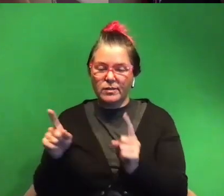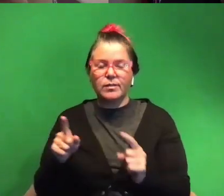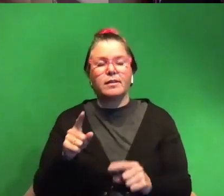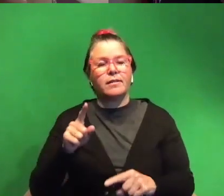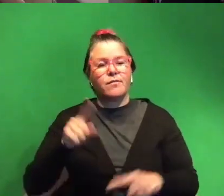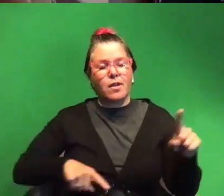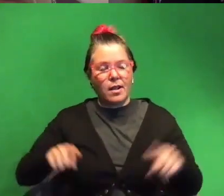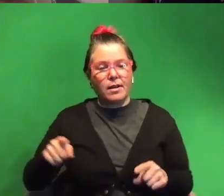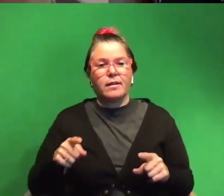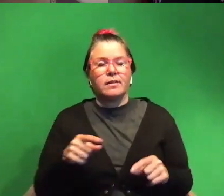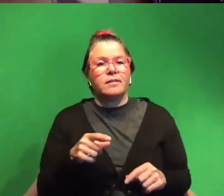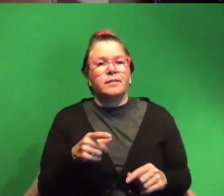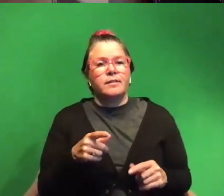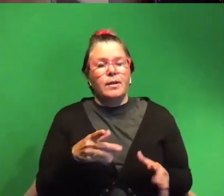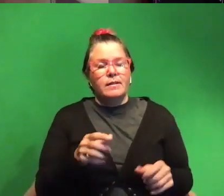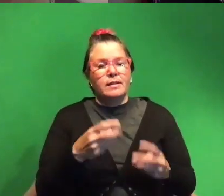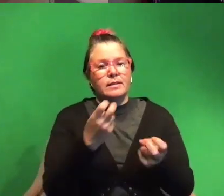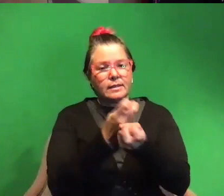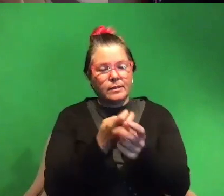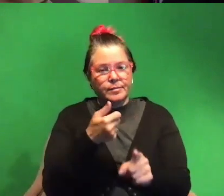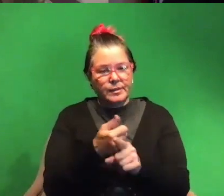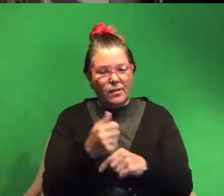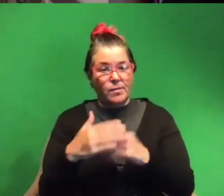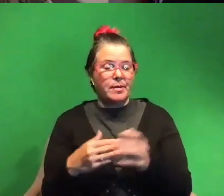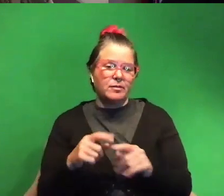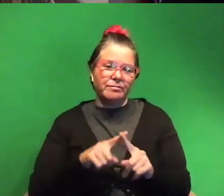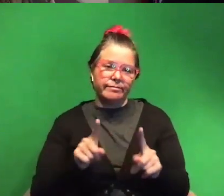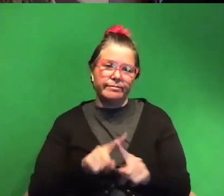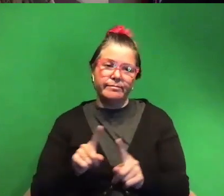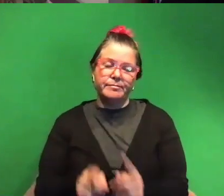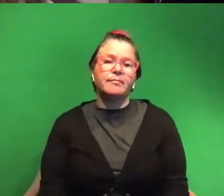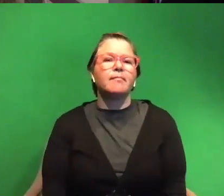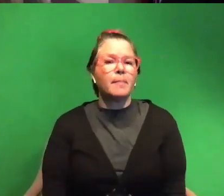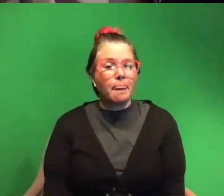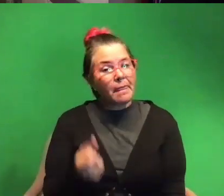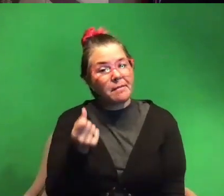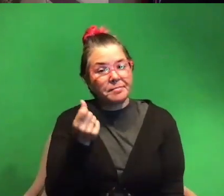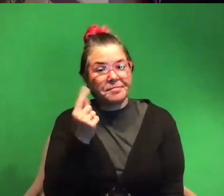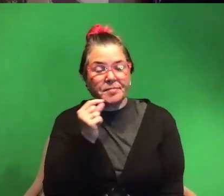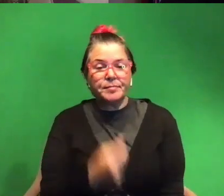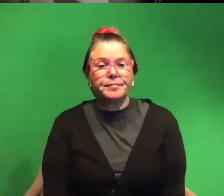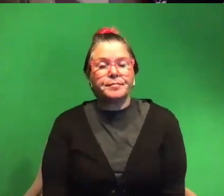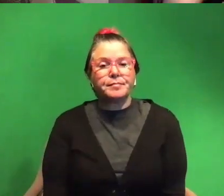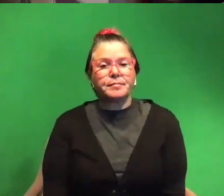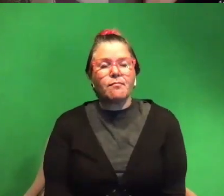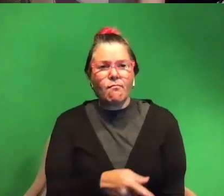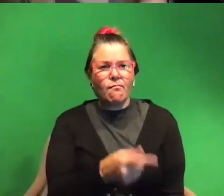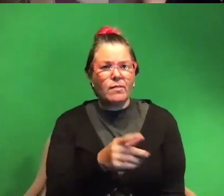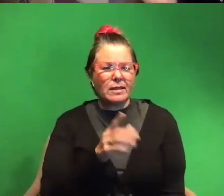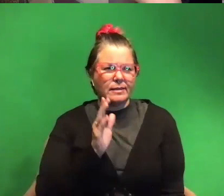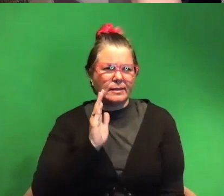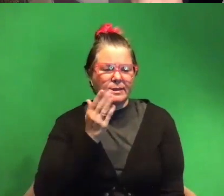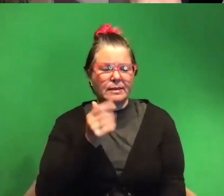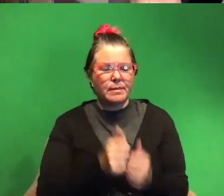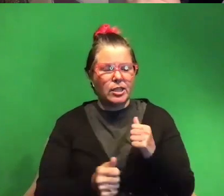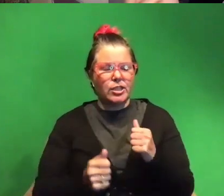ways that the skeletons themselves are built. Gotcha. Very cool. Do you know, like, so it sounds like each coast is